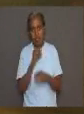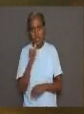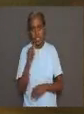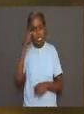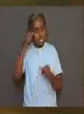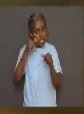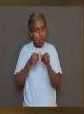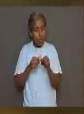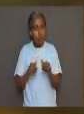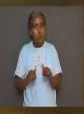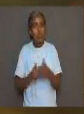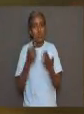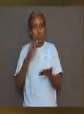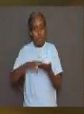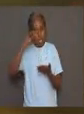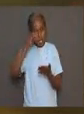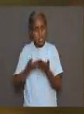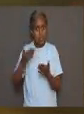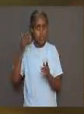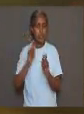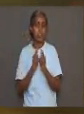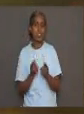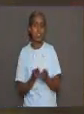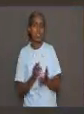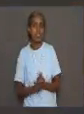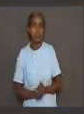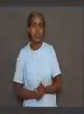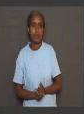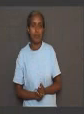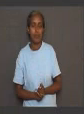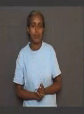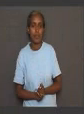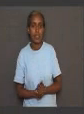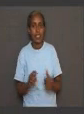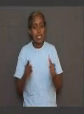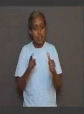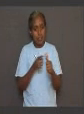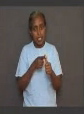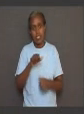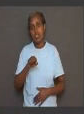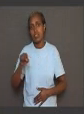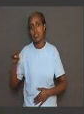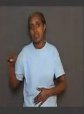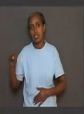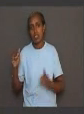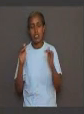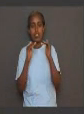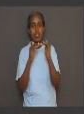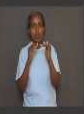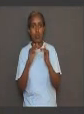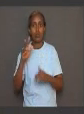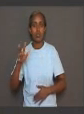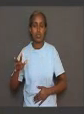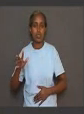recalling what you learned in the previous grade. The first scalar is equal to